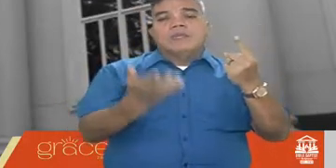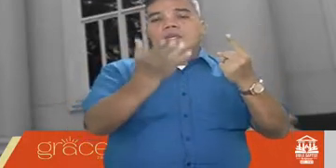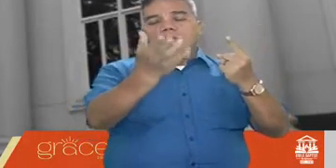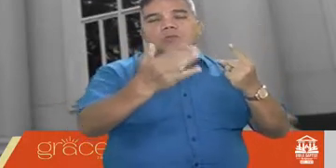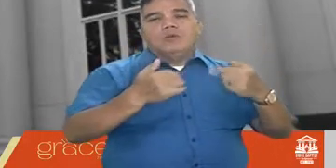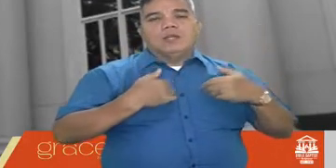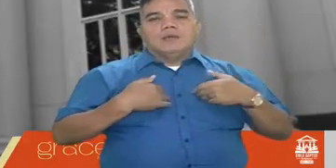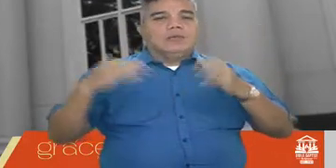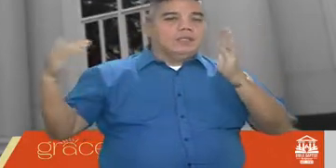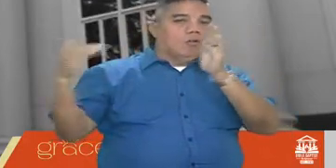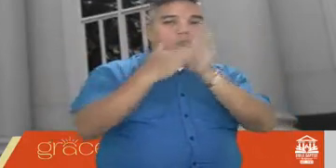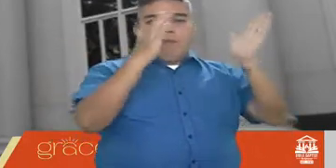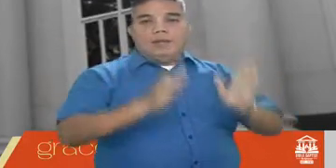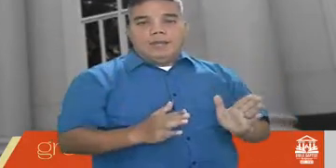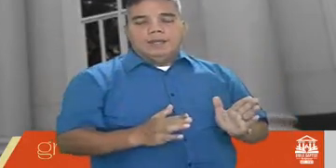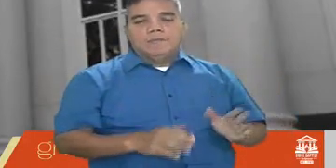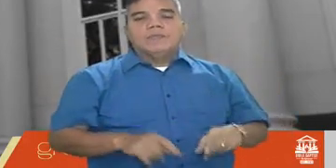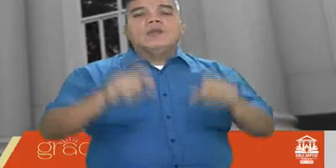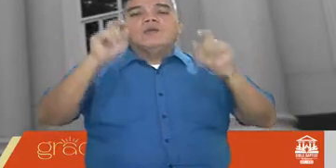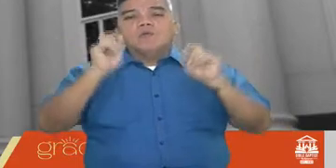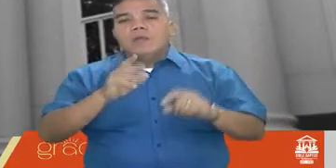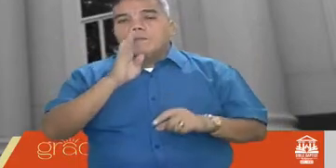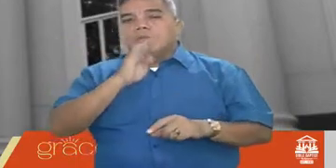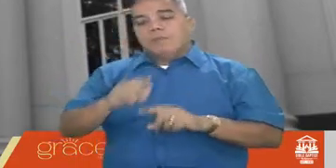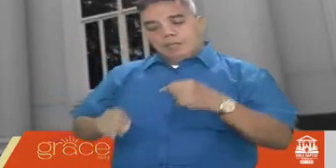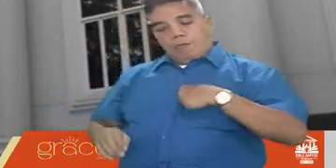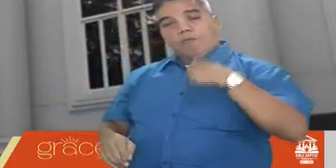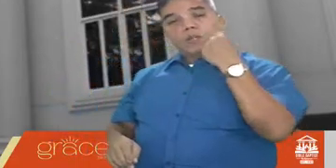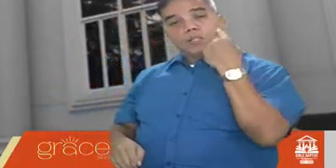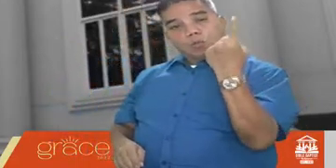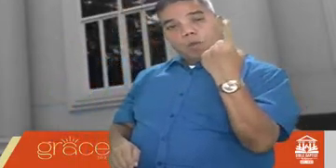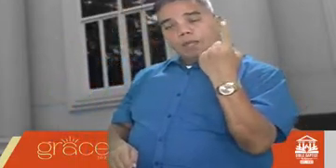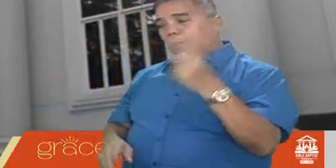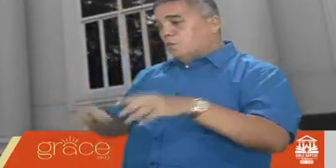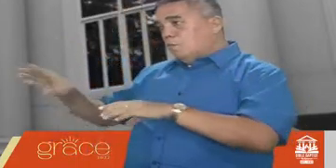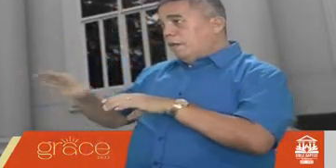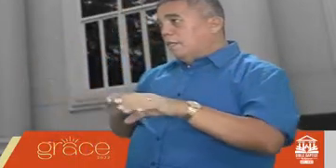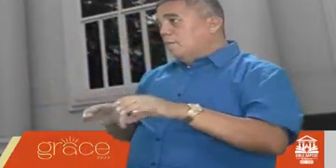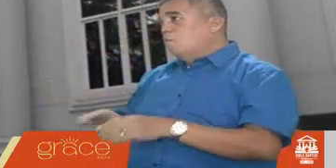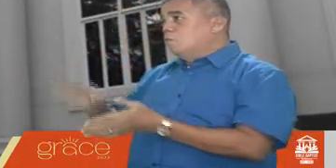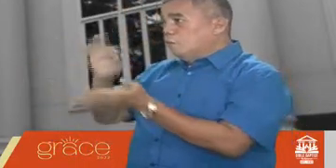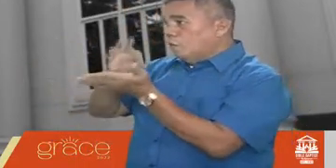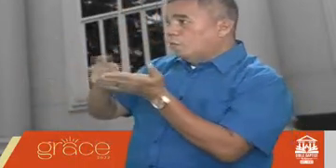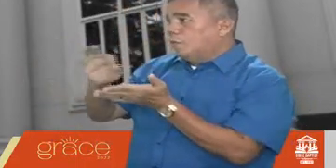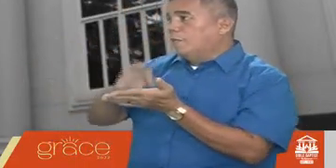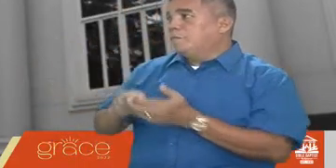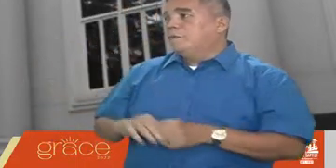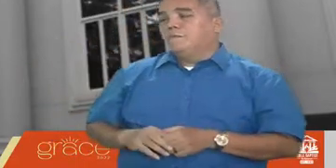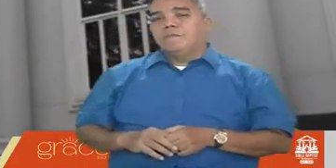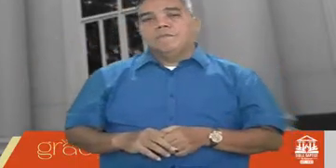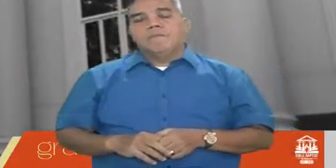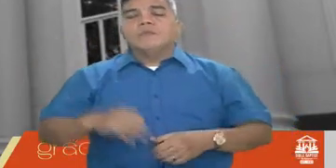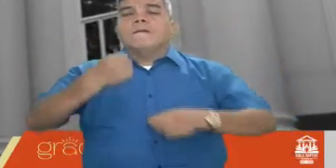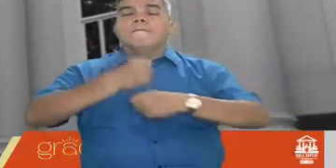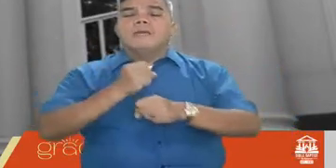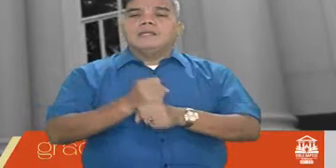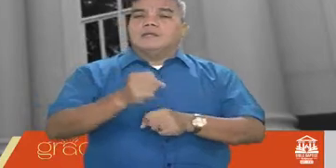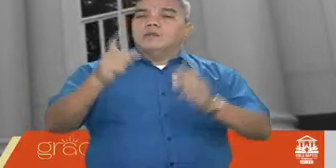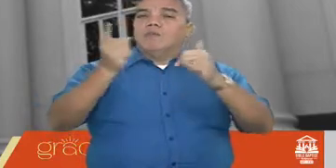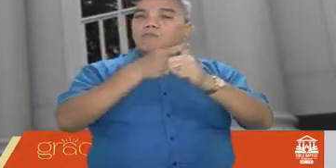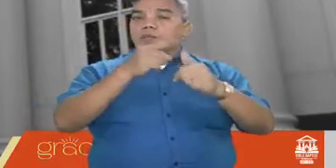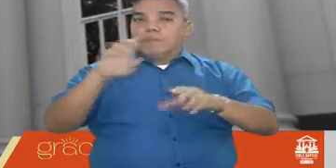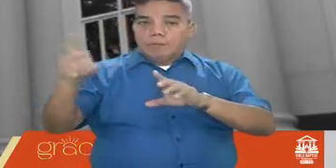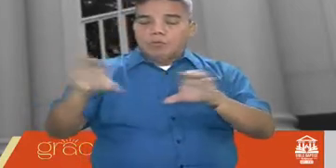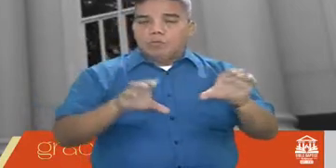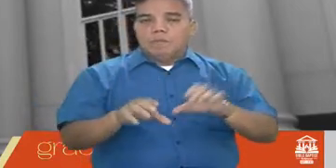we are the ones offended, we must be the first one to make the move. We must be the one to make the